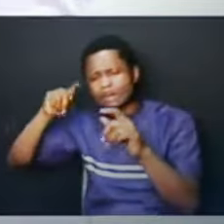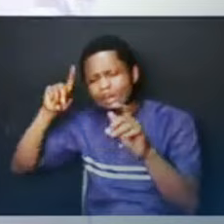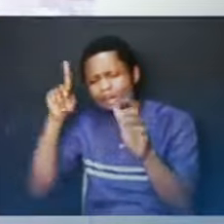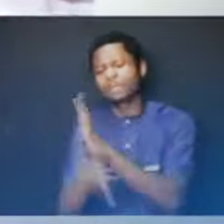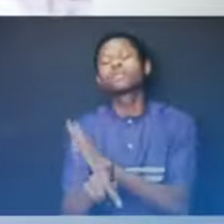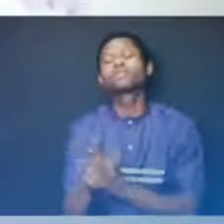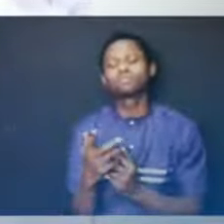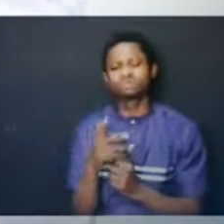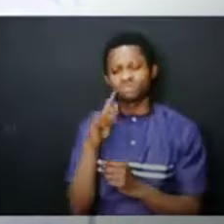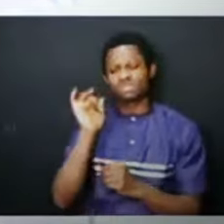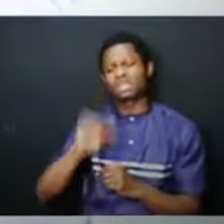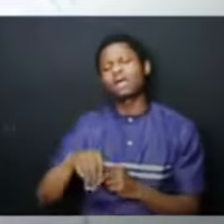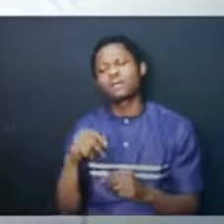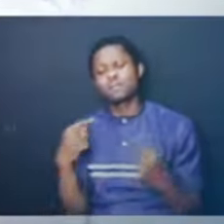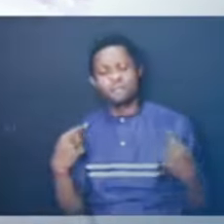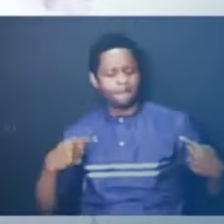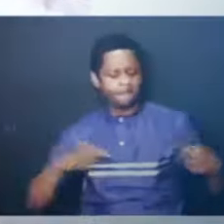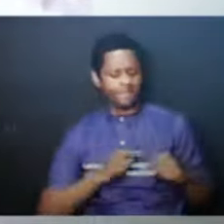So